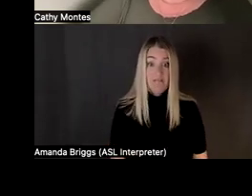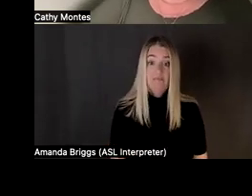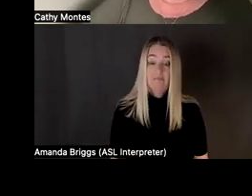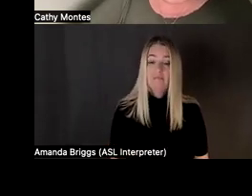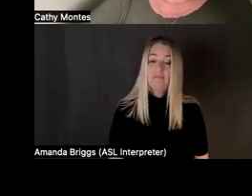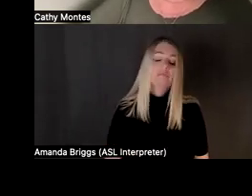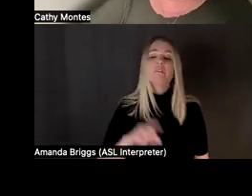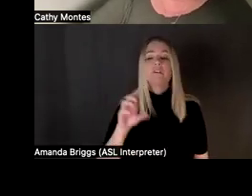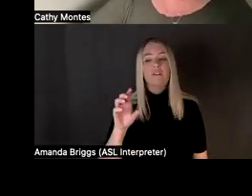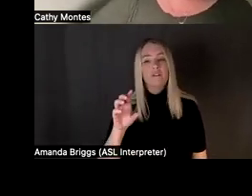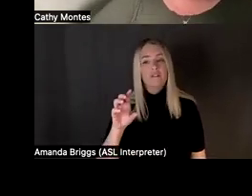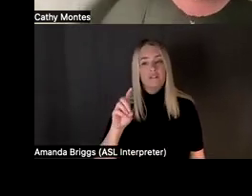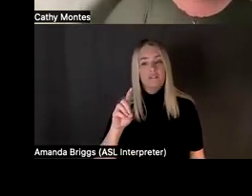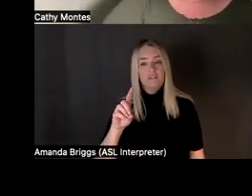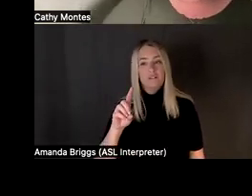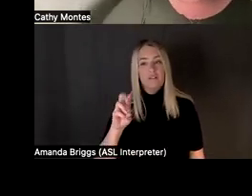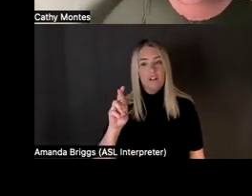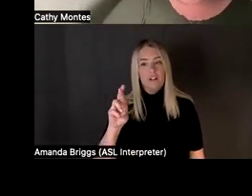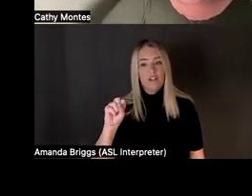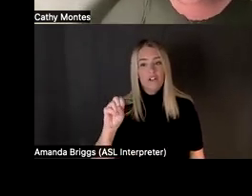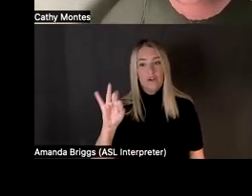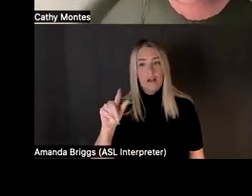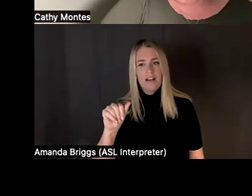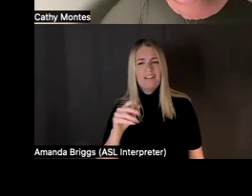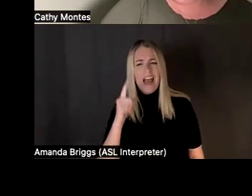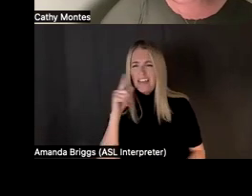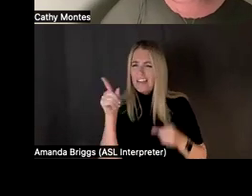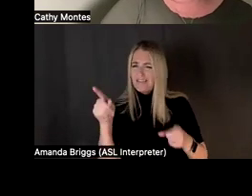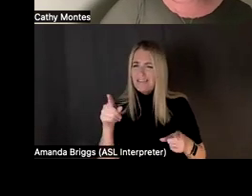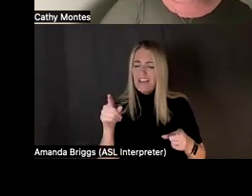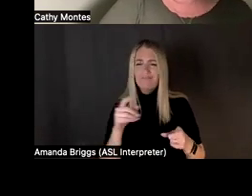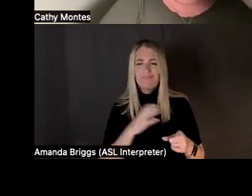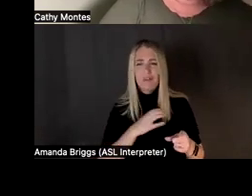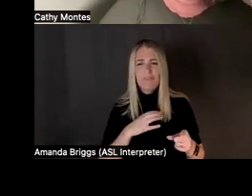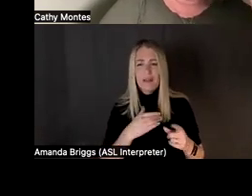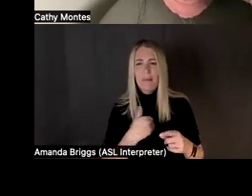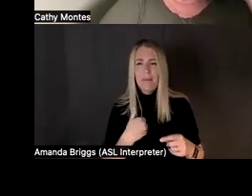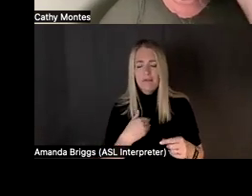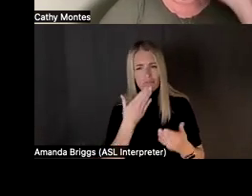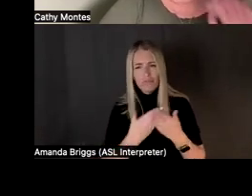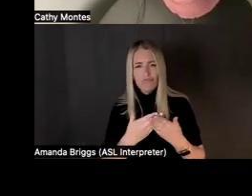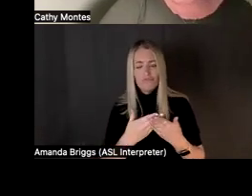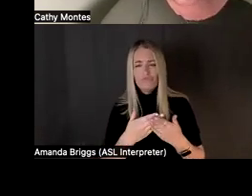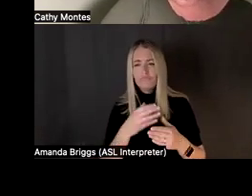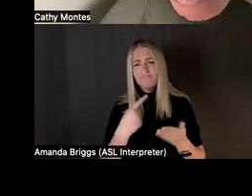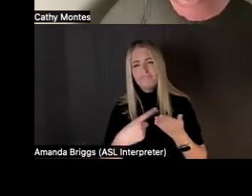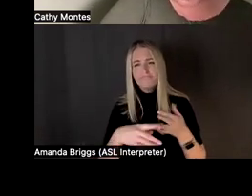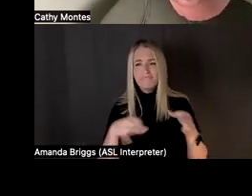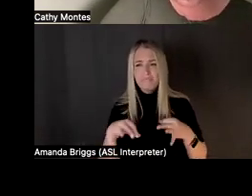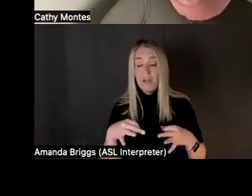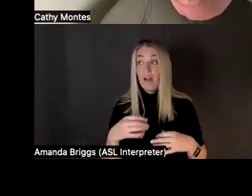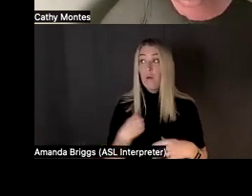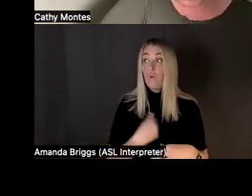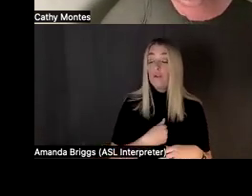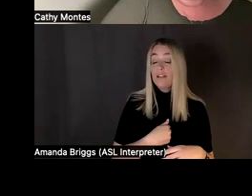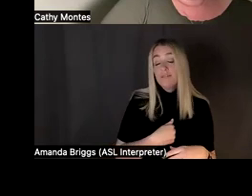know, I think that our two committee members did a good job of covering those. I would say that as we've continued to